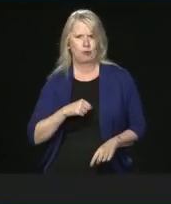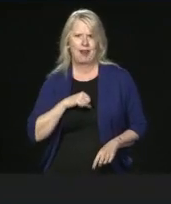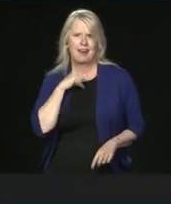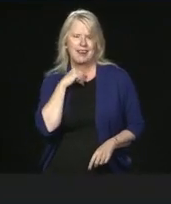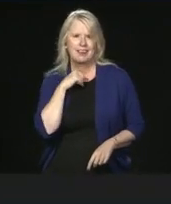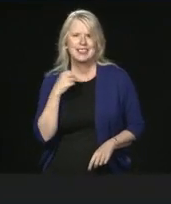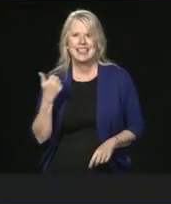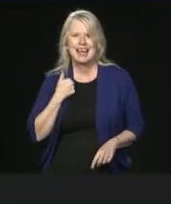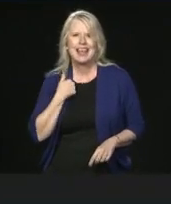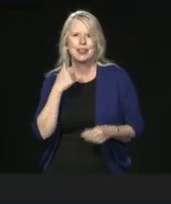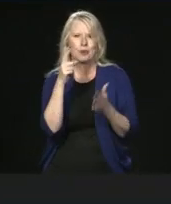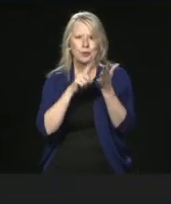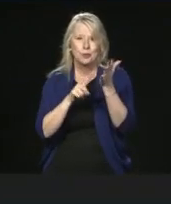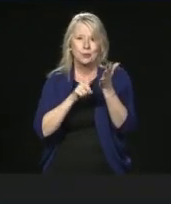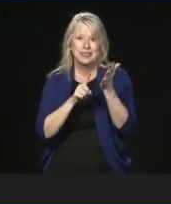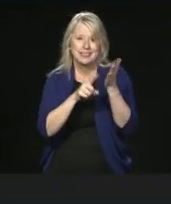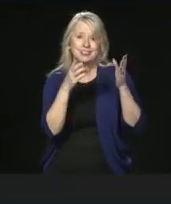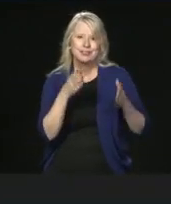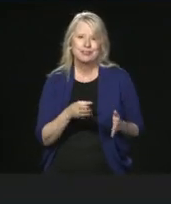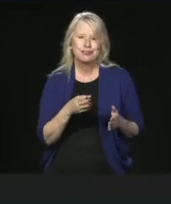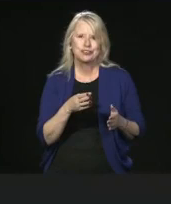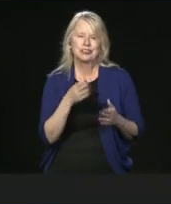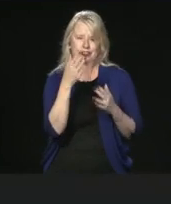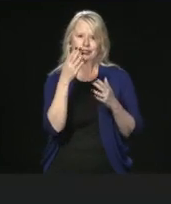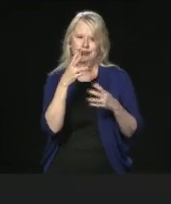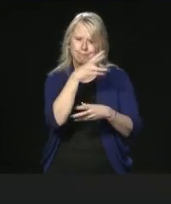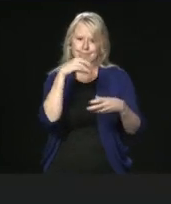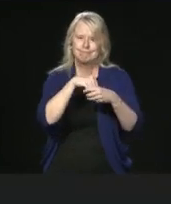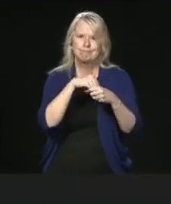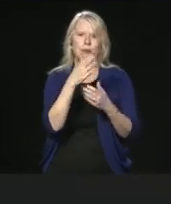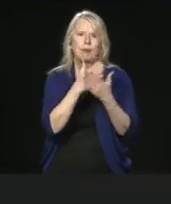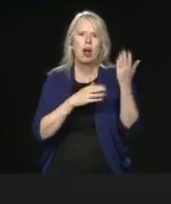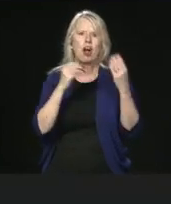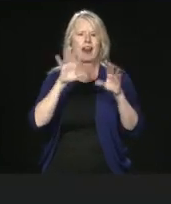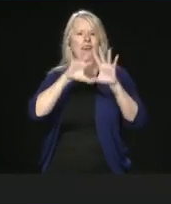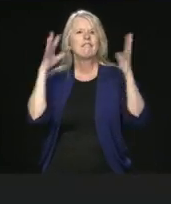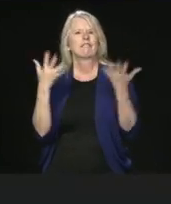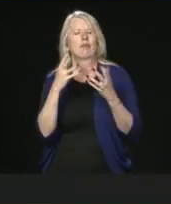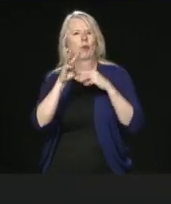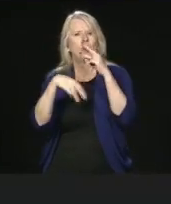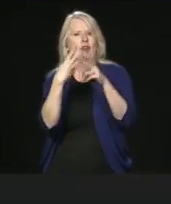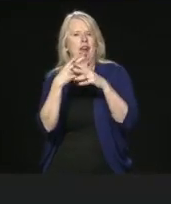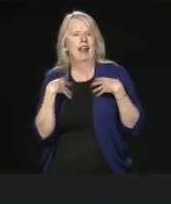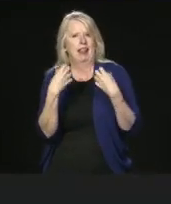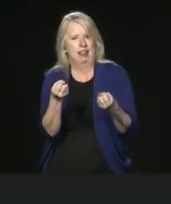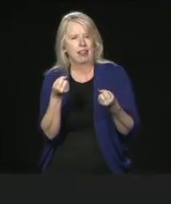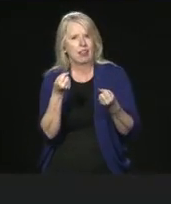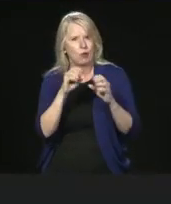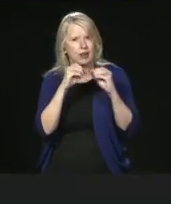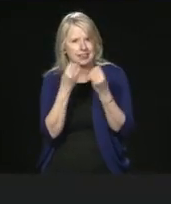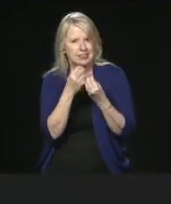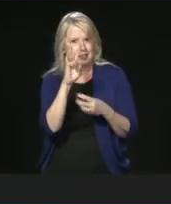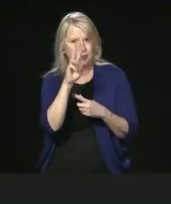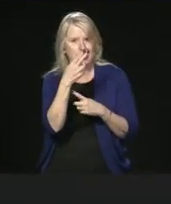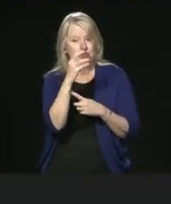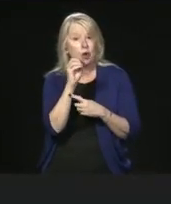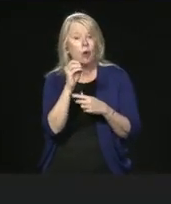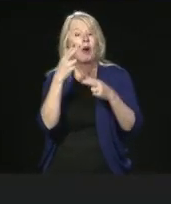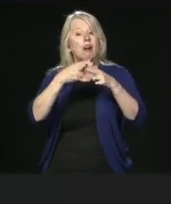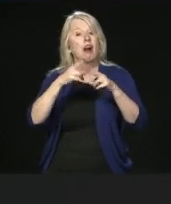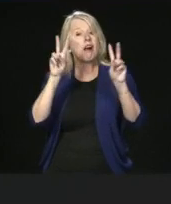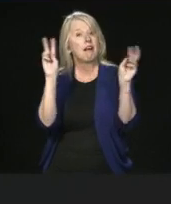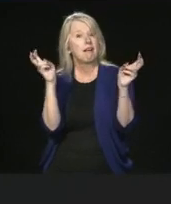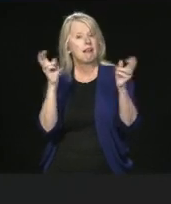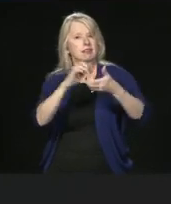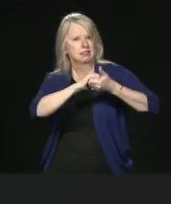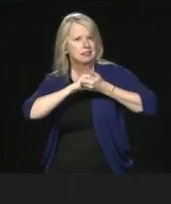the WHO large global trial called Solidarity. This is designed